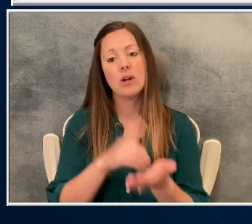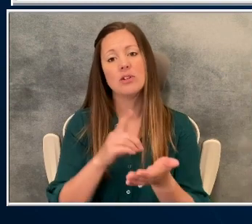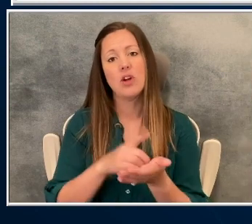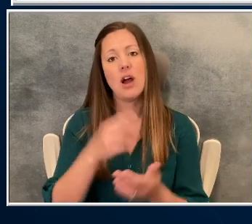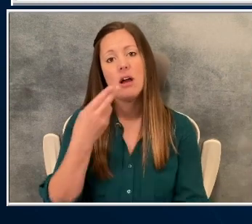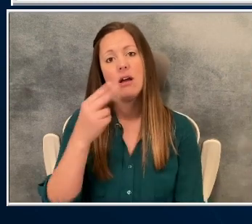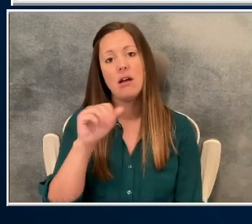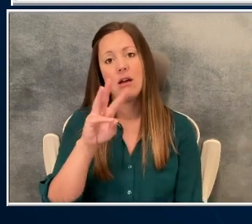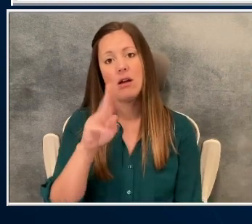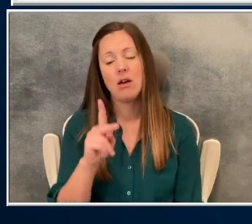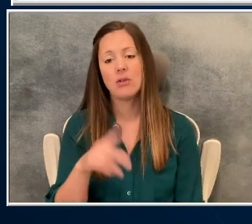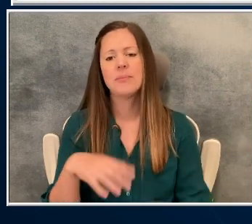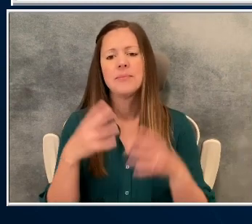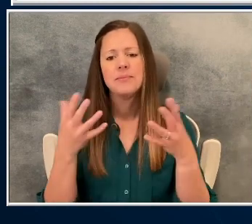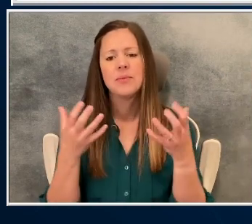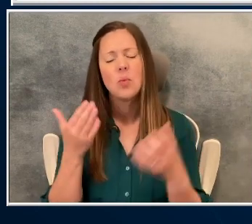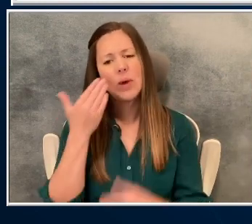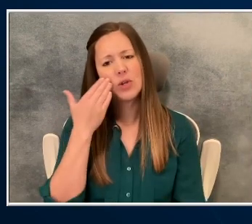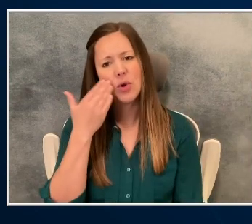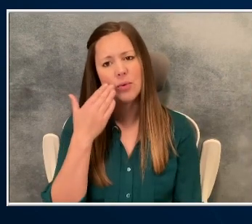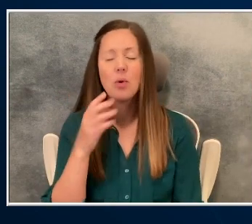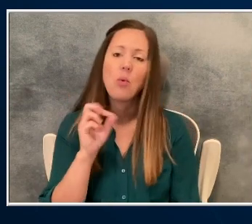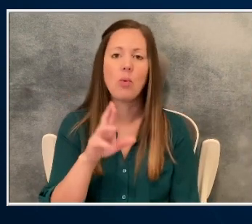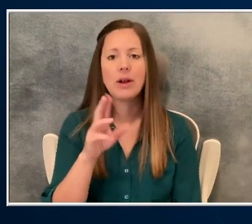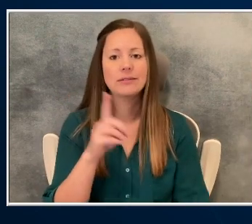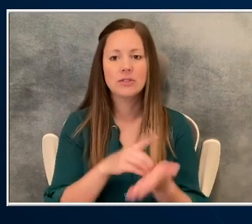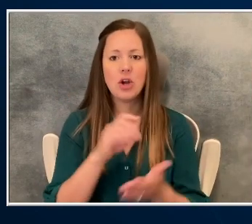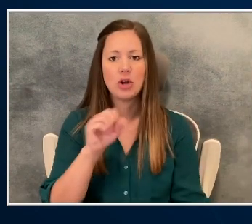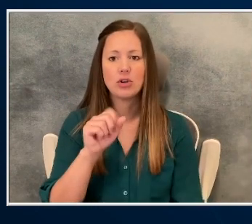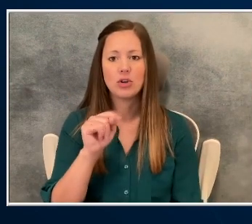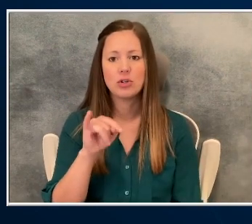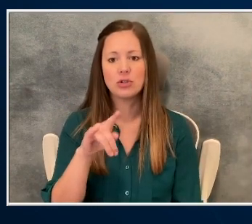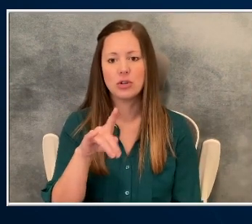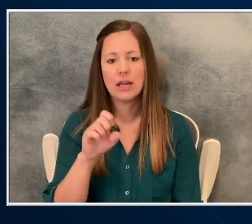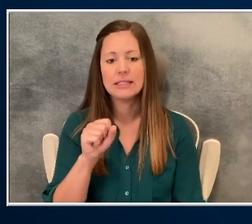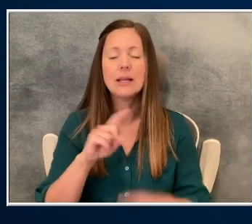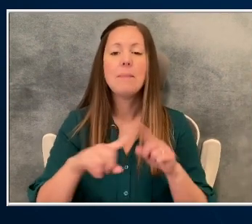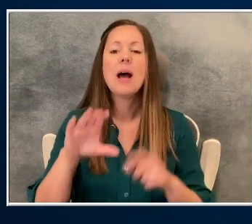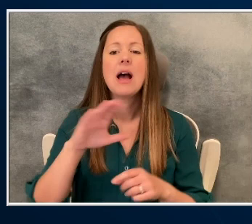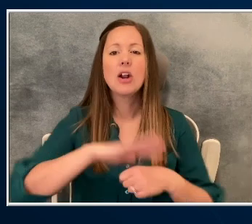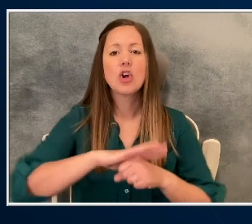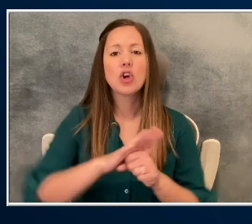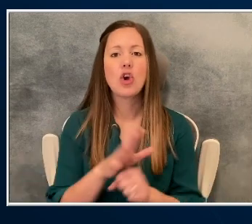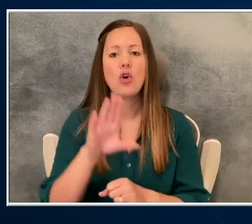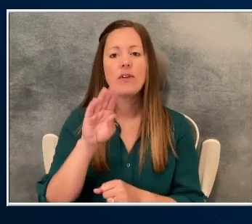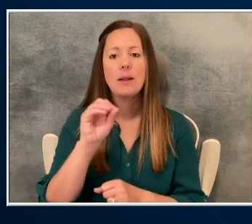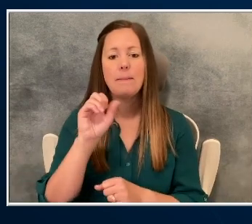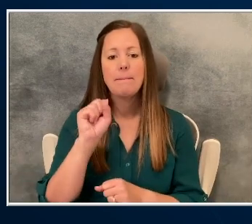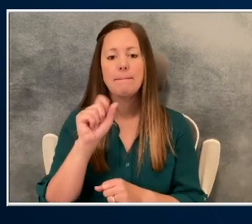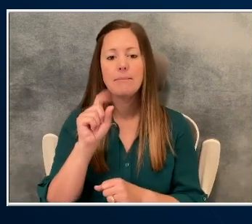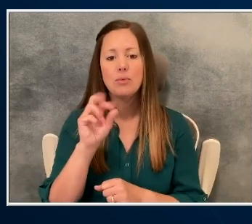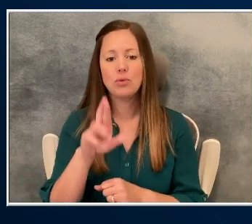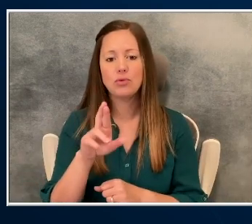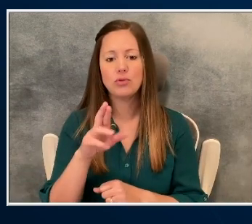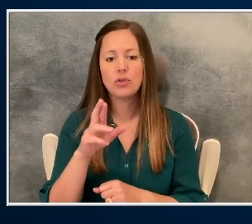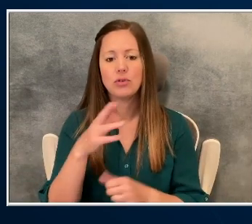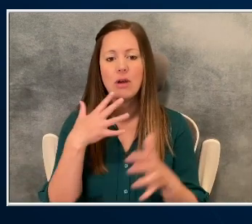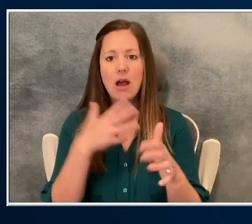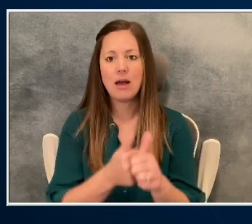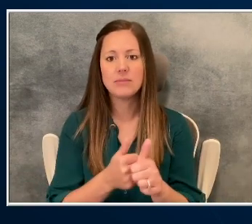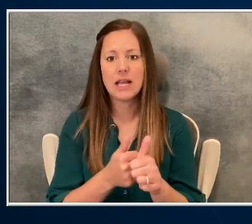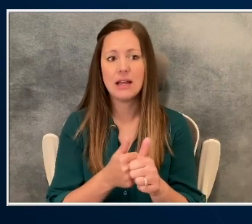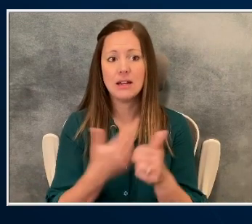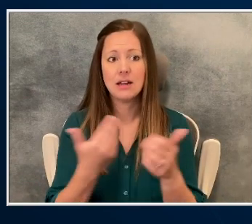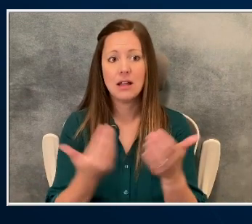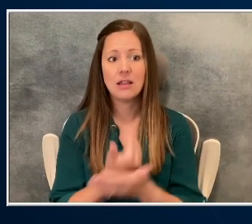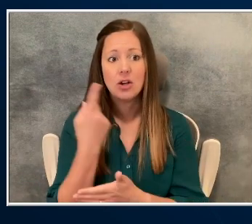like to know, or Dr. Stites, COVID booster update, please. Is the new one out? I think you just defined